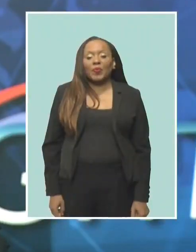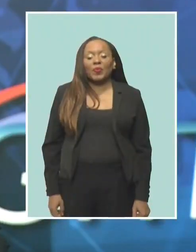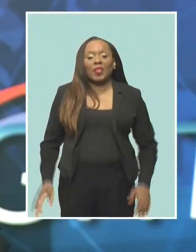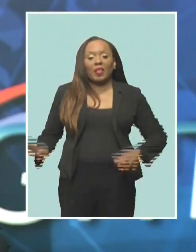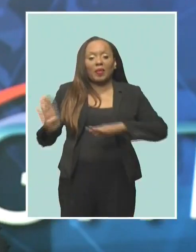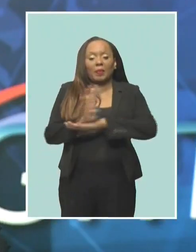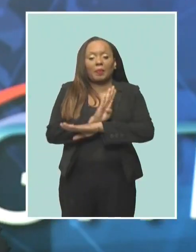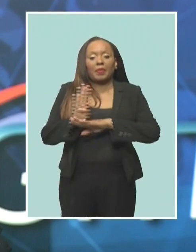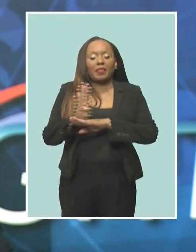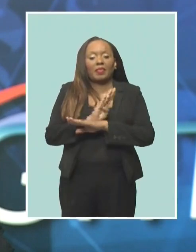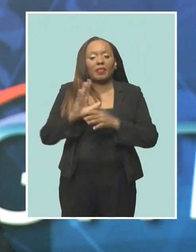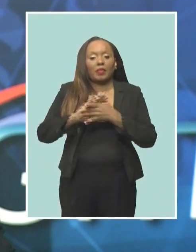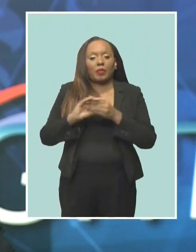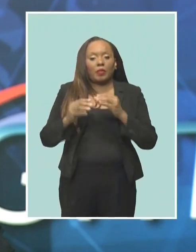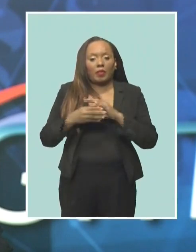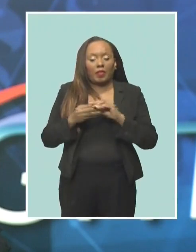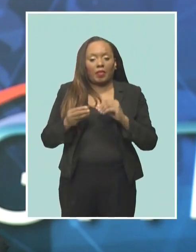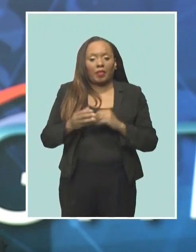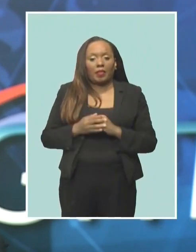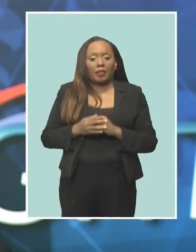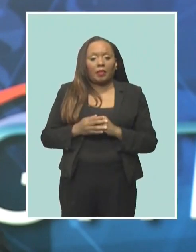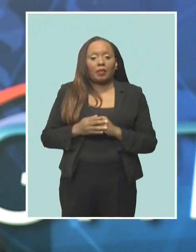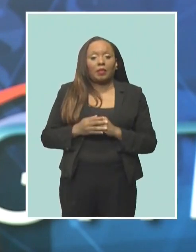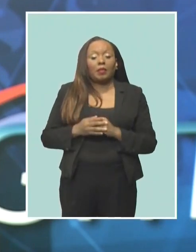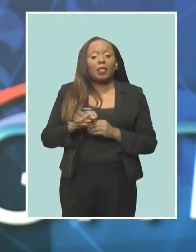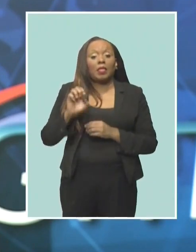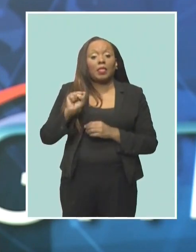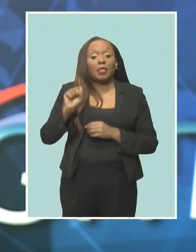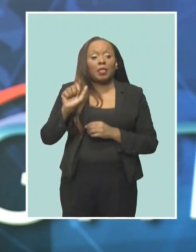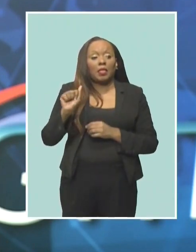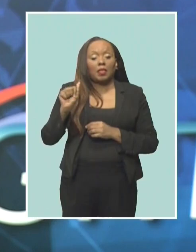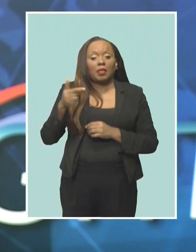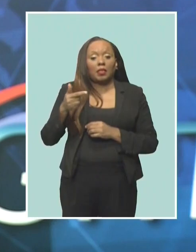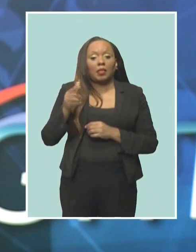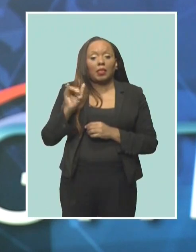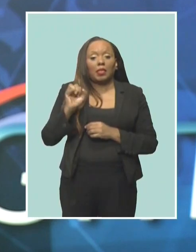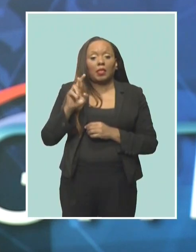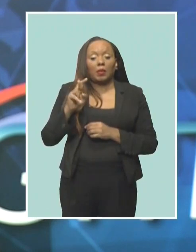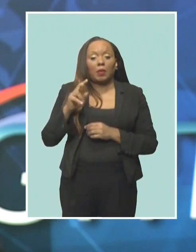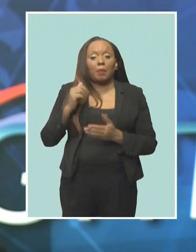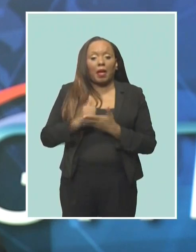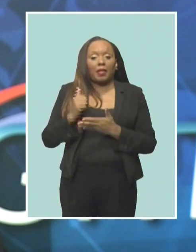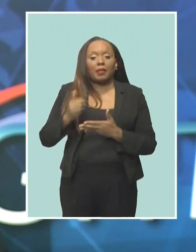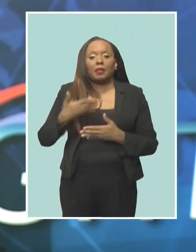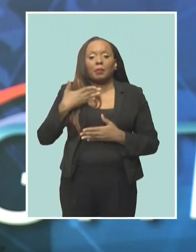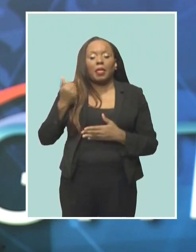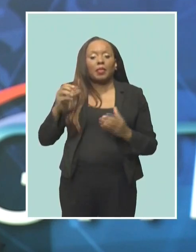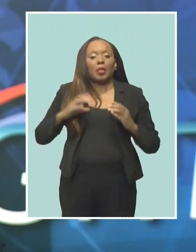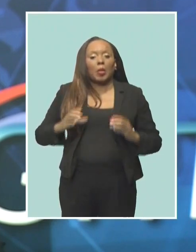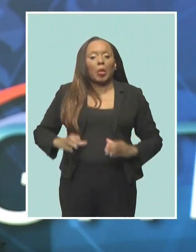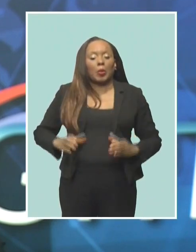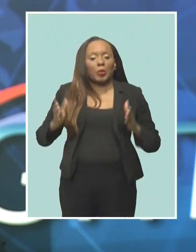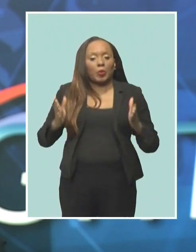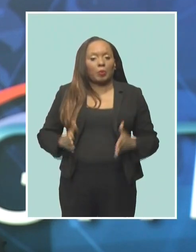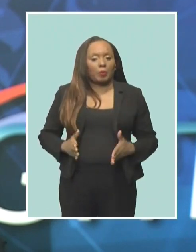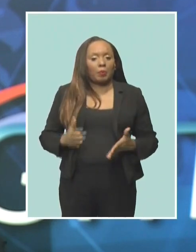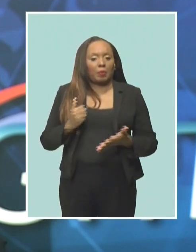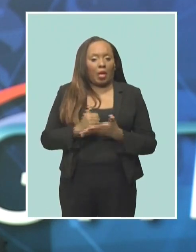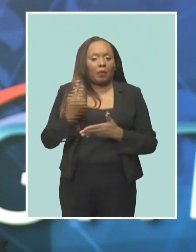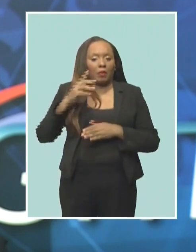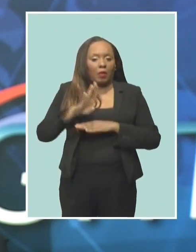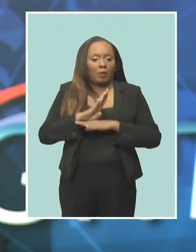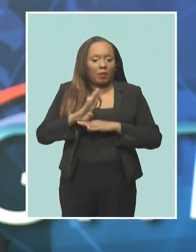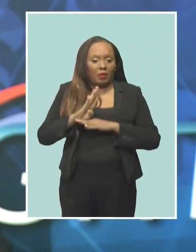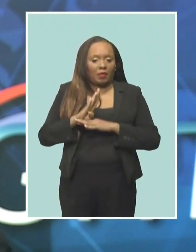In business tonight, Sagicor Bank is the best digital consumer bank in Barbados. That's among a number of titles the financial institution has picked